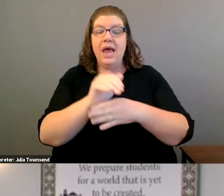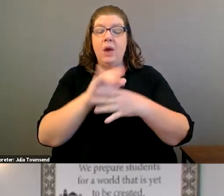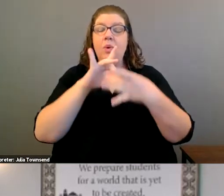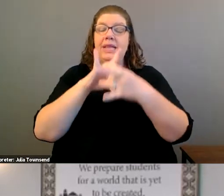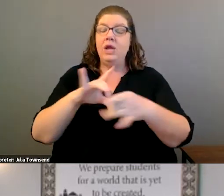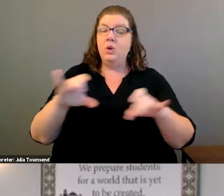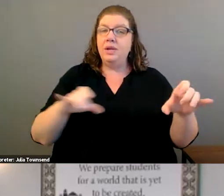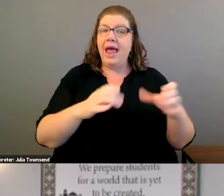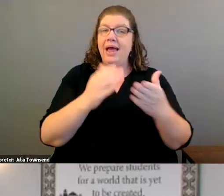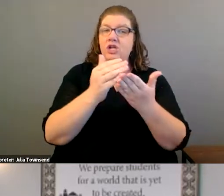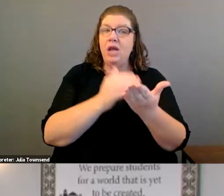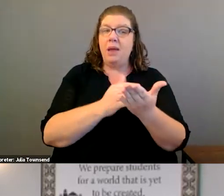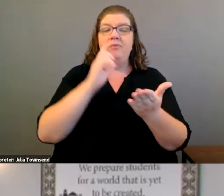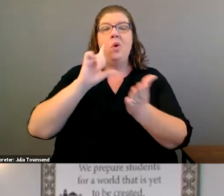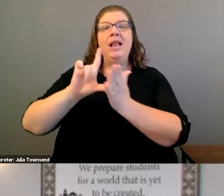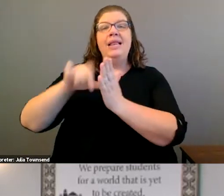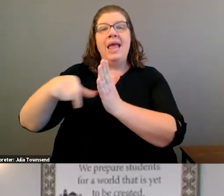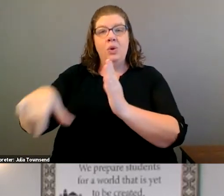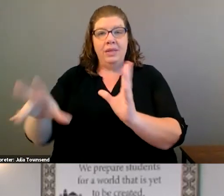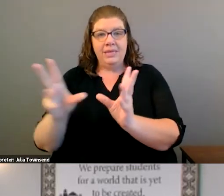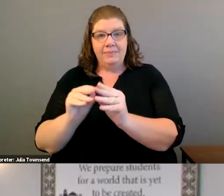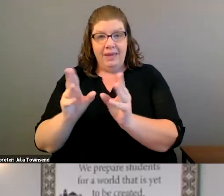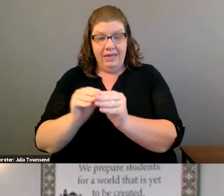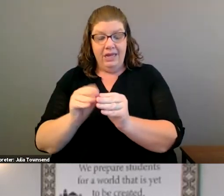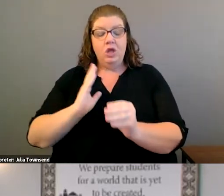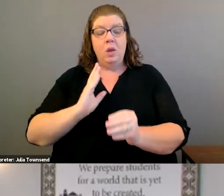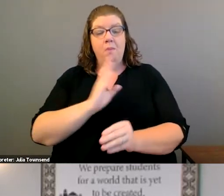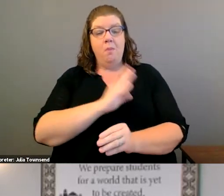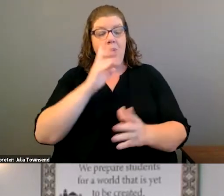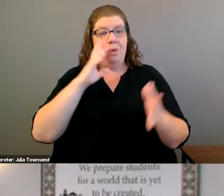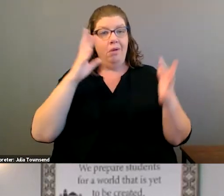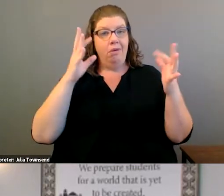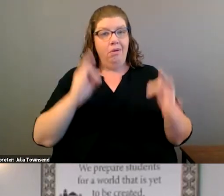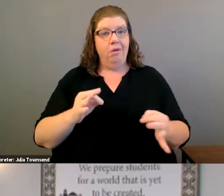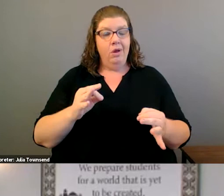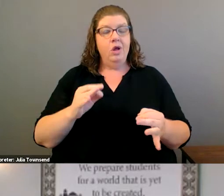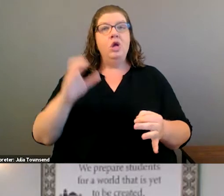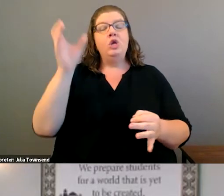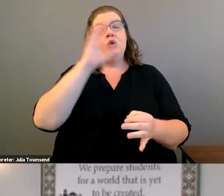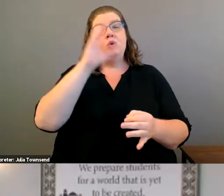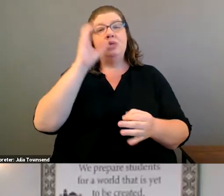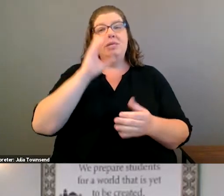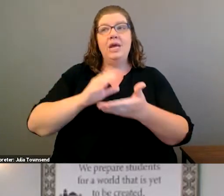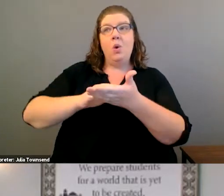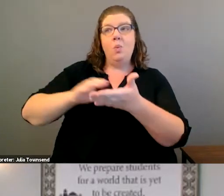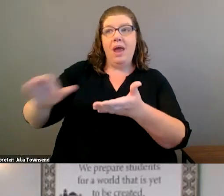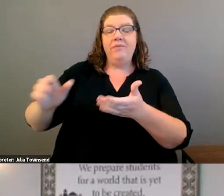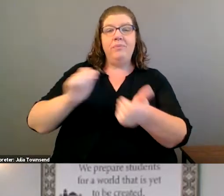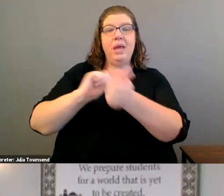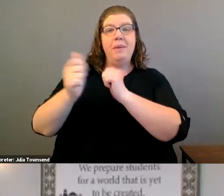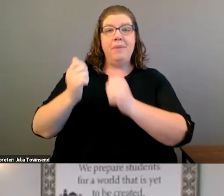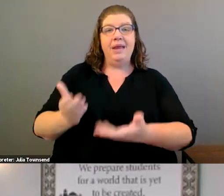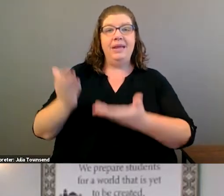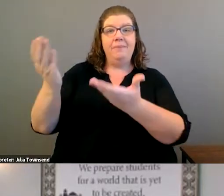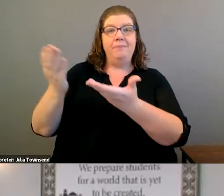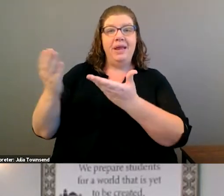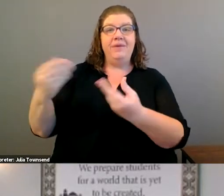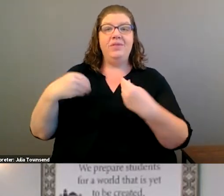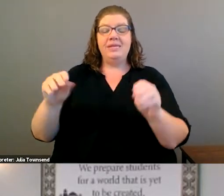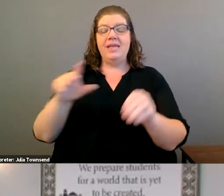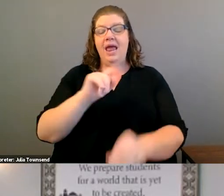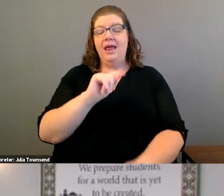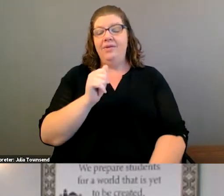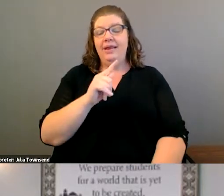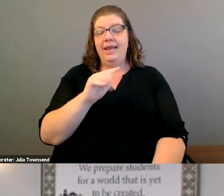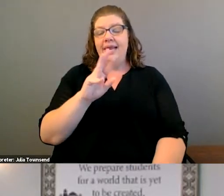that's later in this meeting where the board's going to resolve to seek a waiver from competitive bidding for the sale of the Tatum property